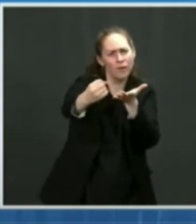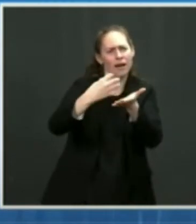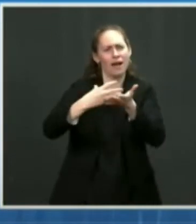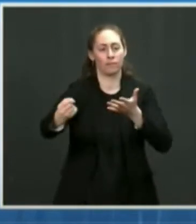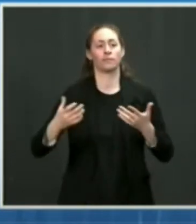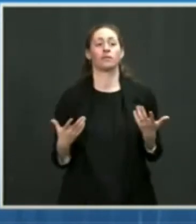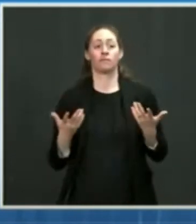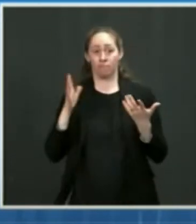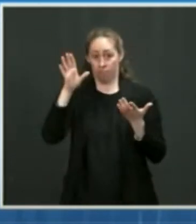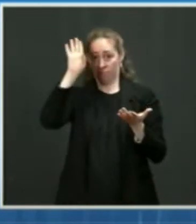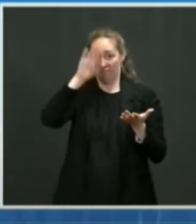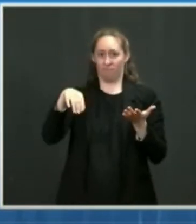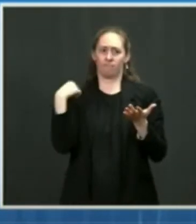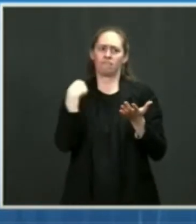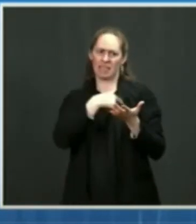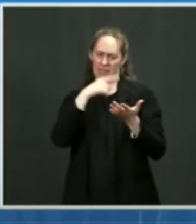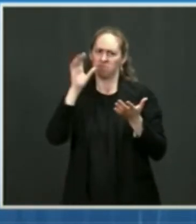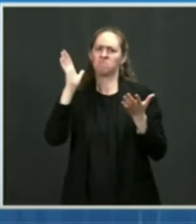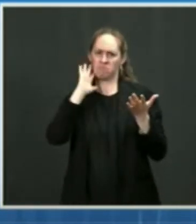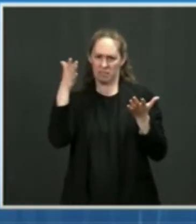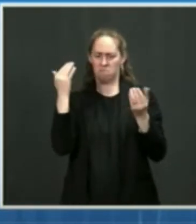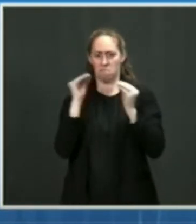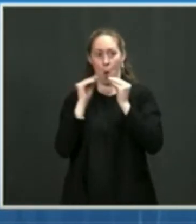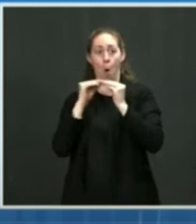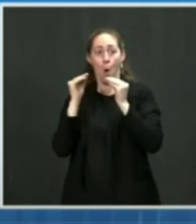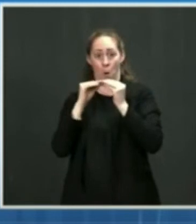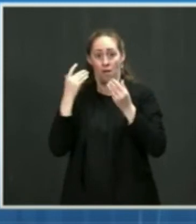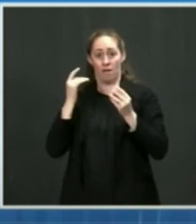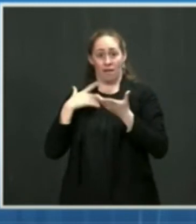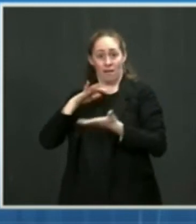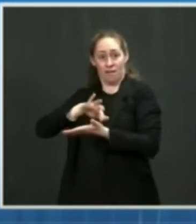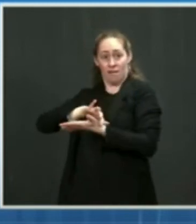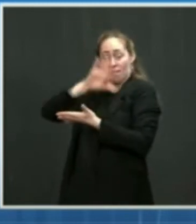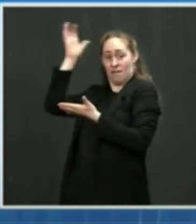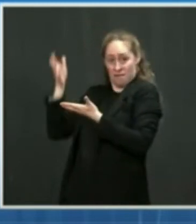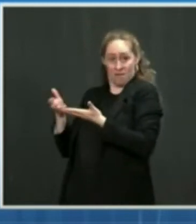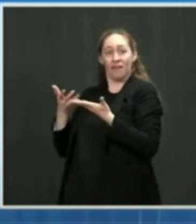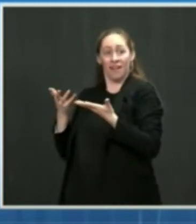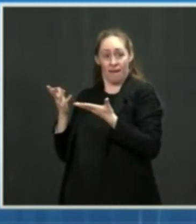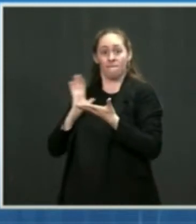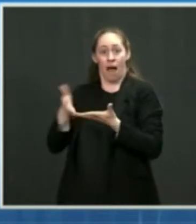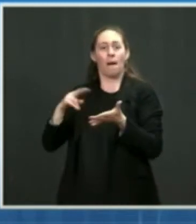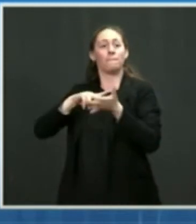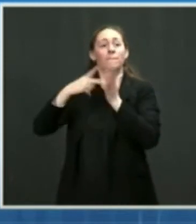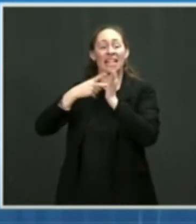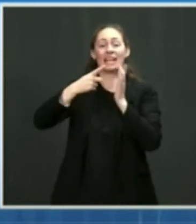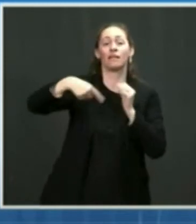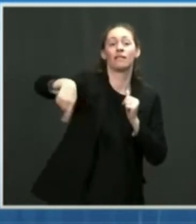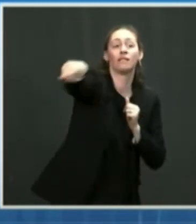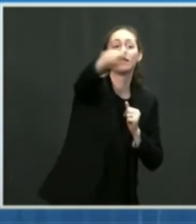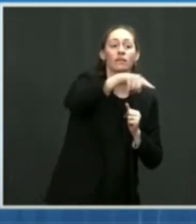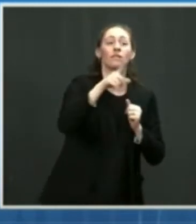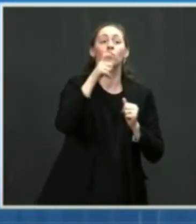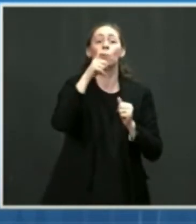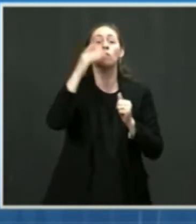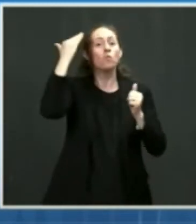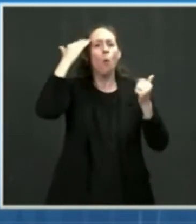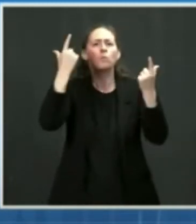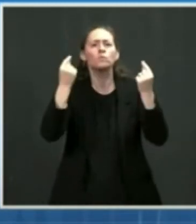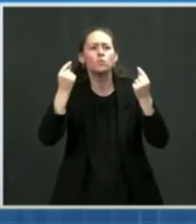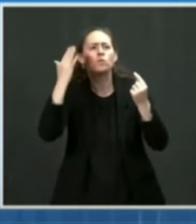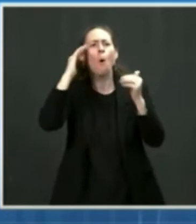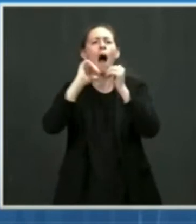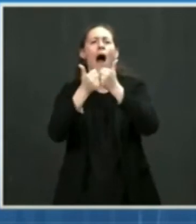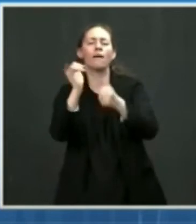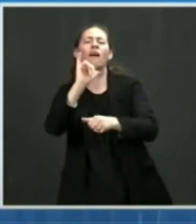the vaccine supply we have, we are accelerating our efforts to put more vaccinators in the field and add more vaccination